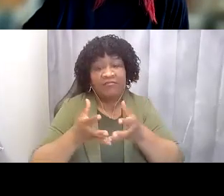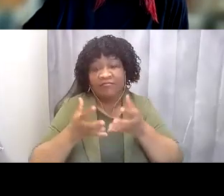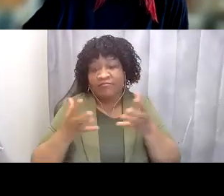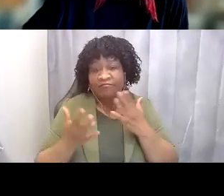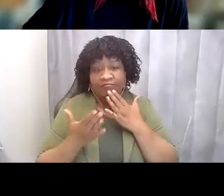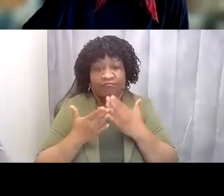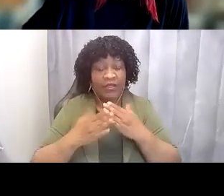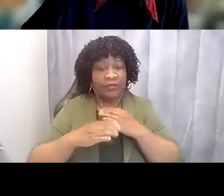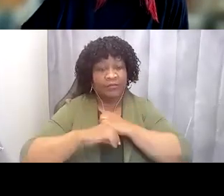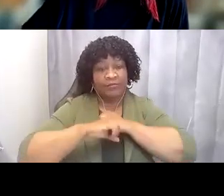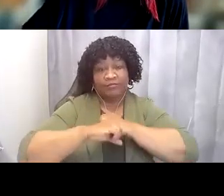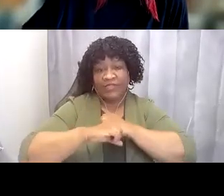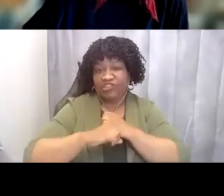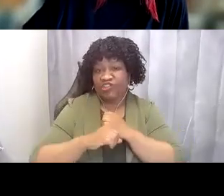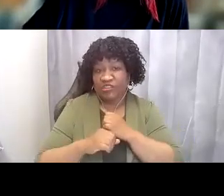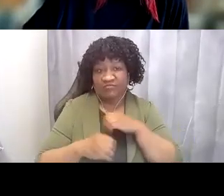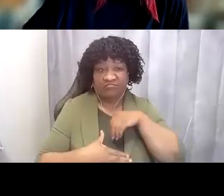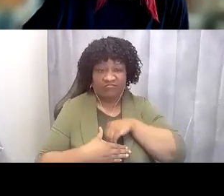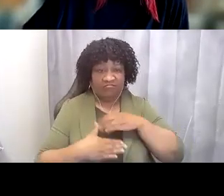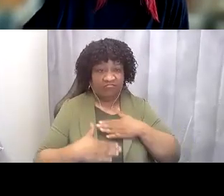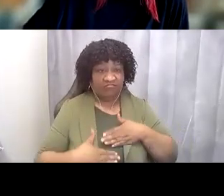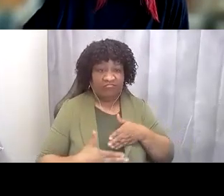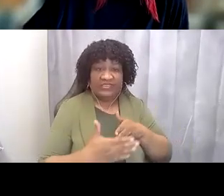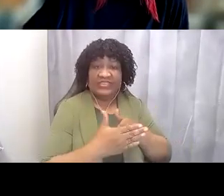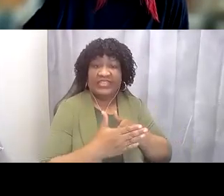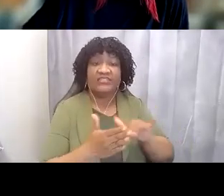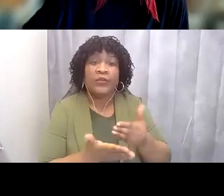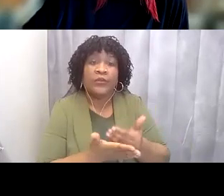of protection against these new